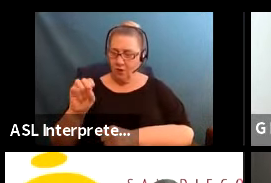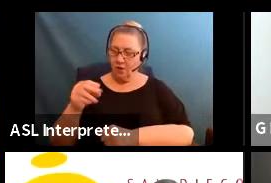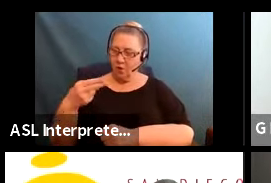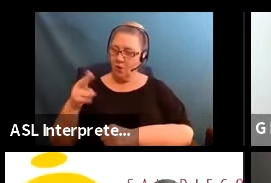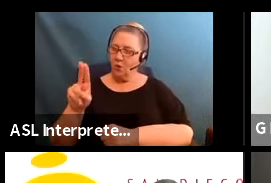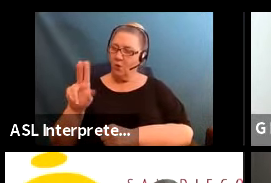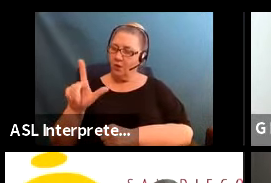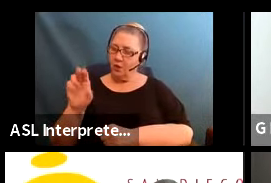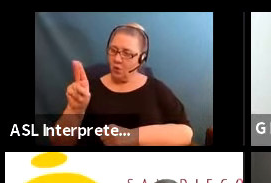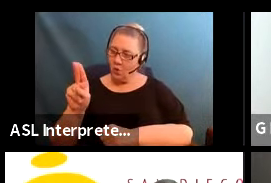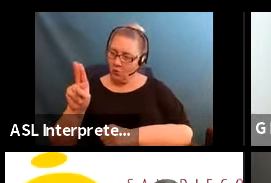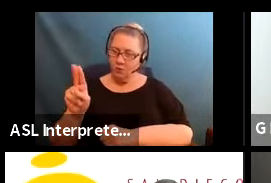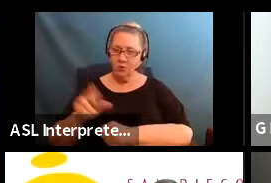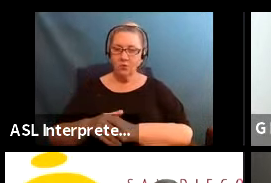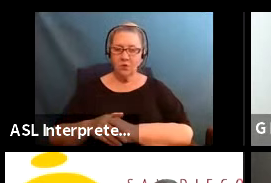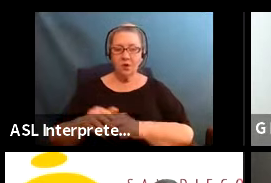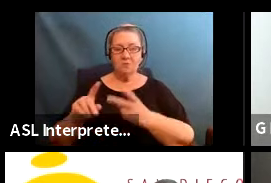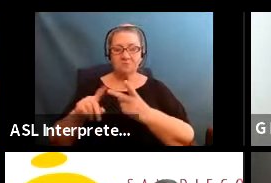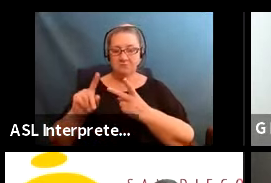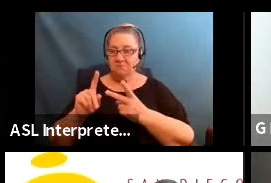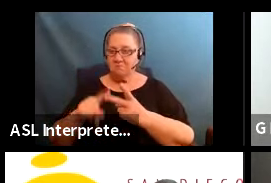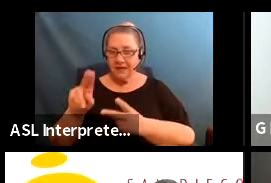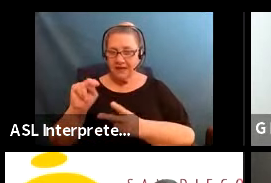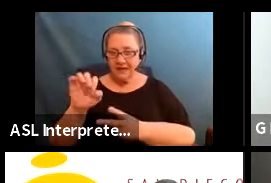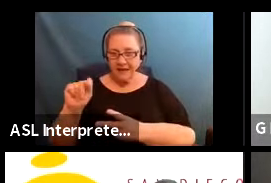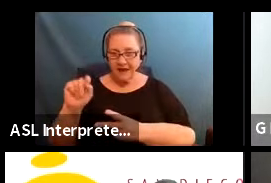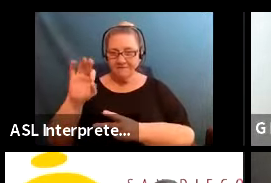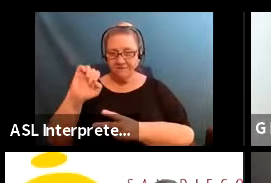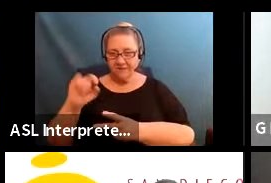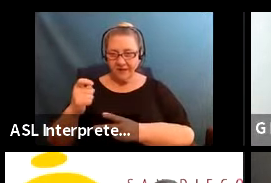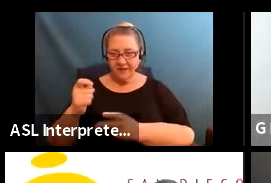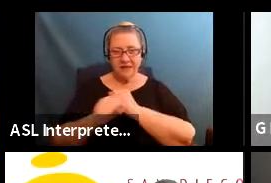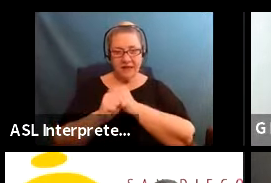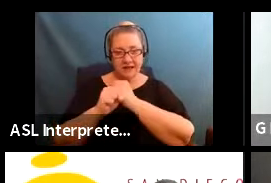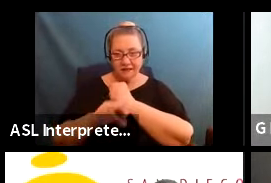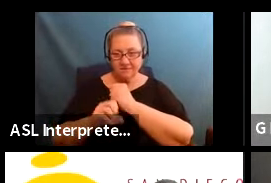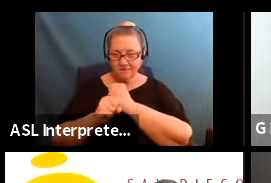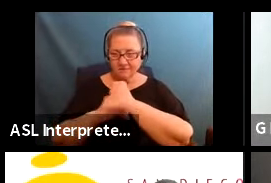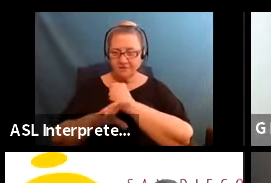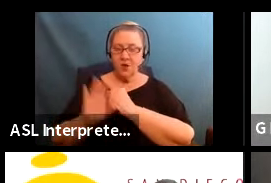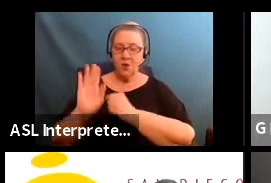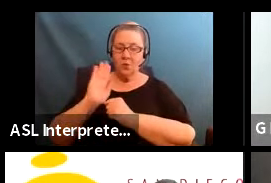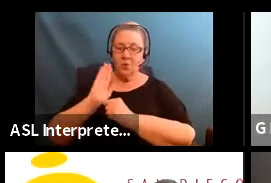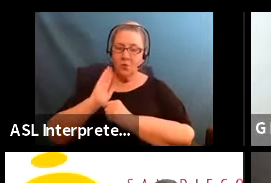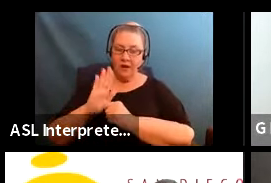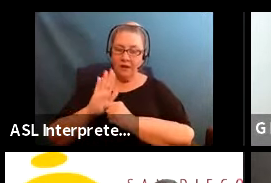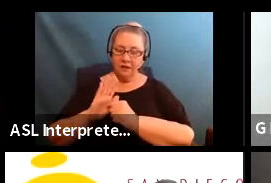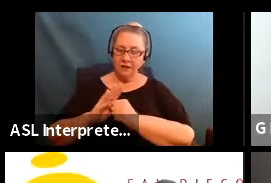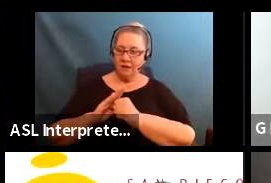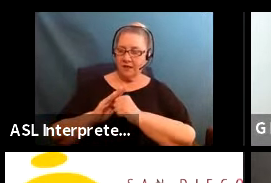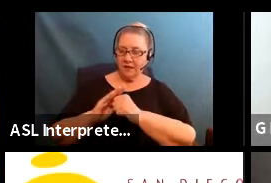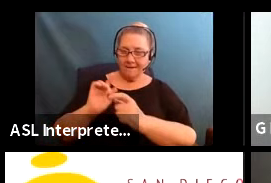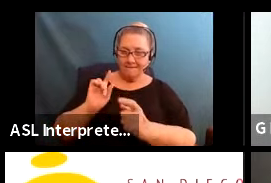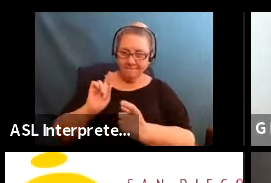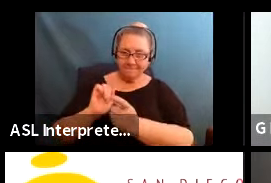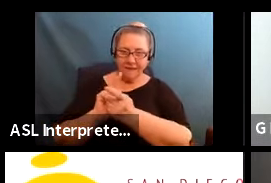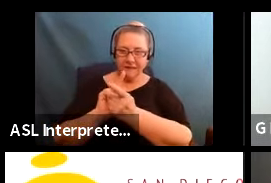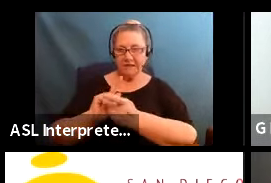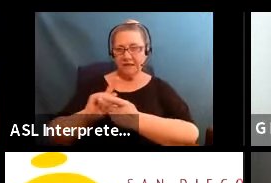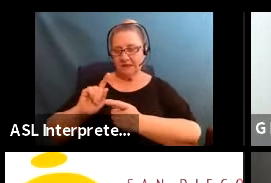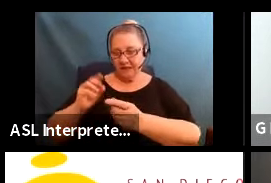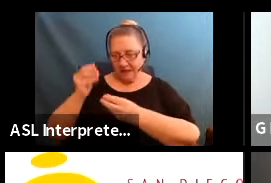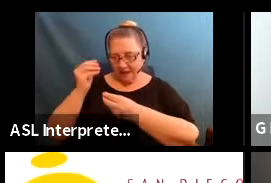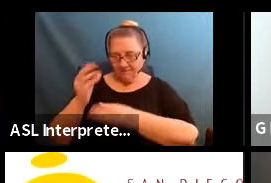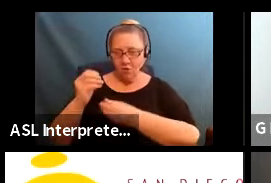to meet them. Our paid campaign will be very nimble in terms of making sure that we meet people where they're at. We're even thinking